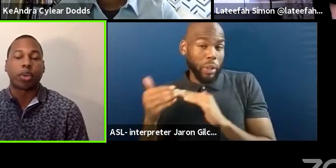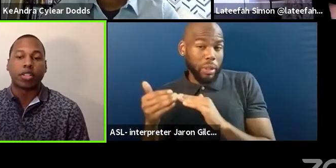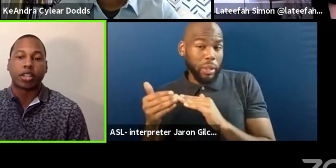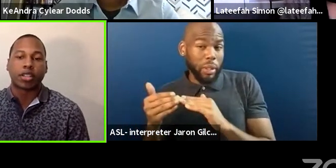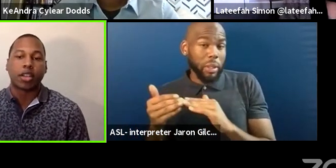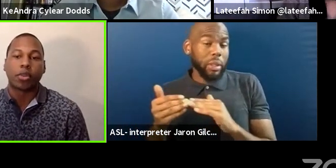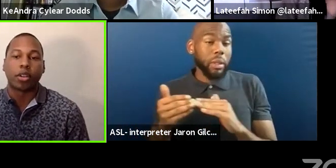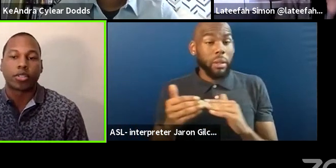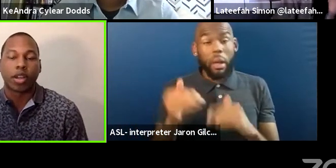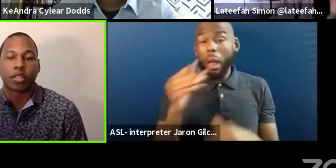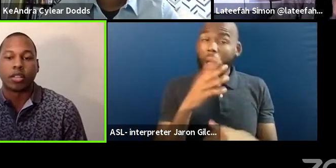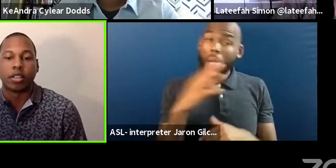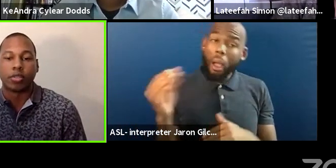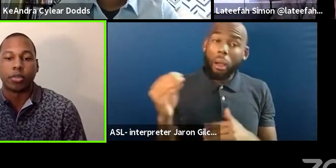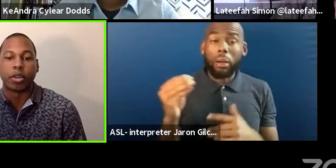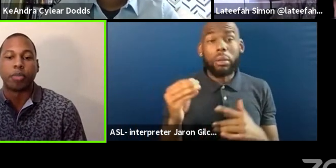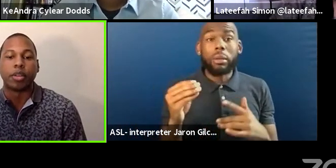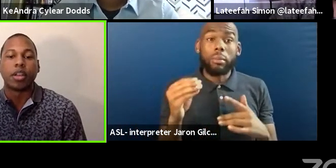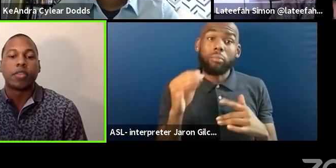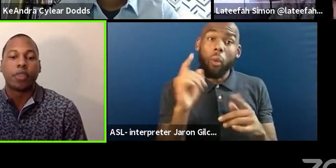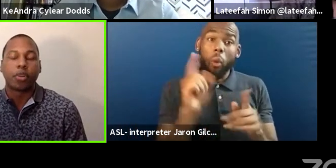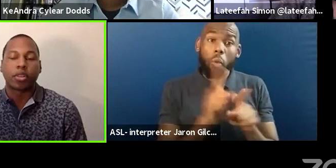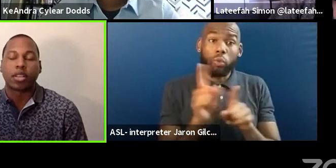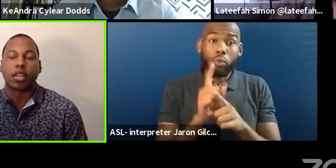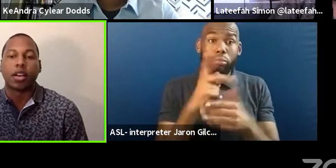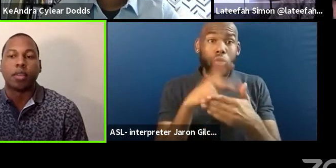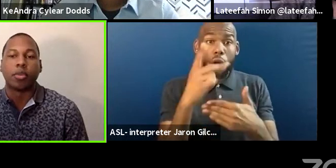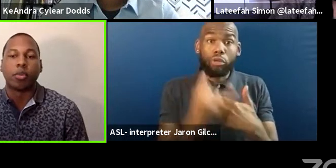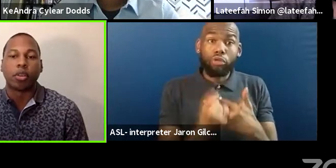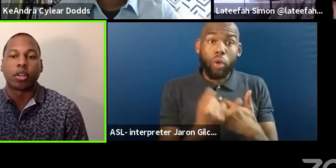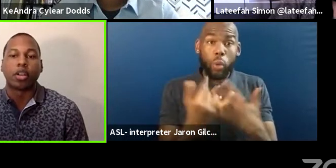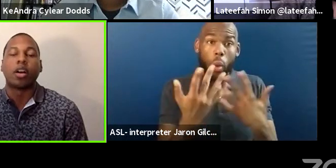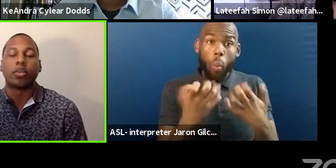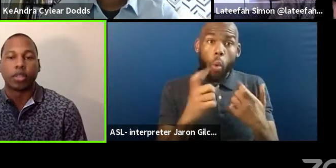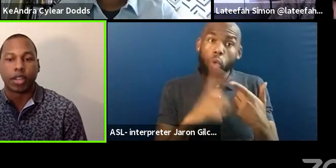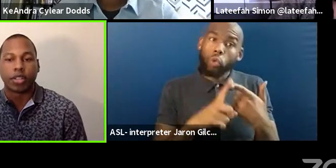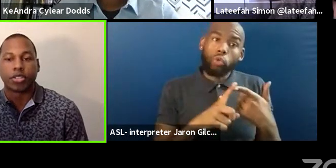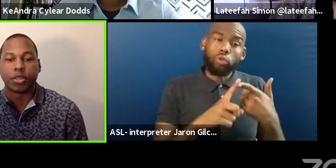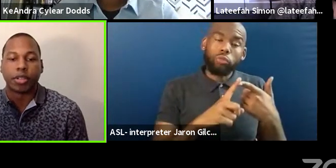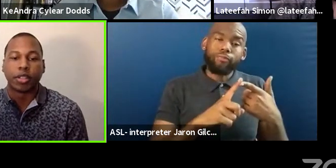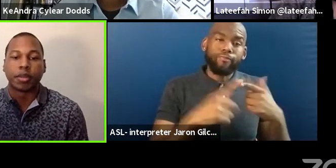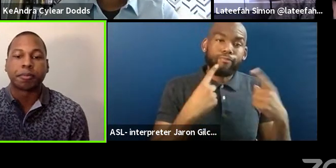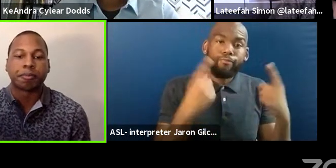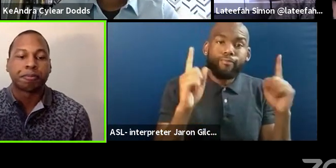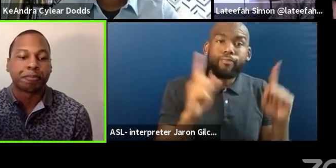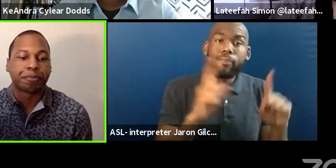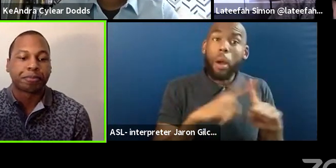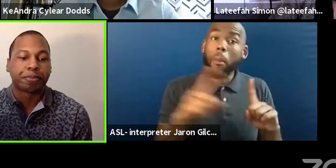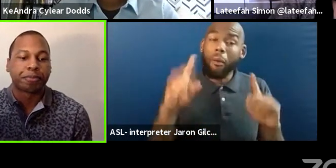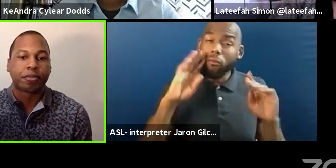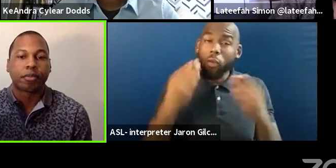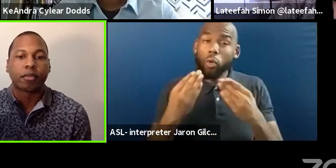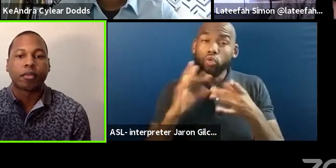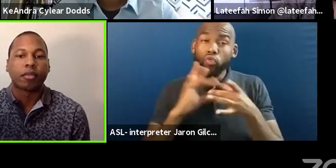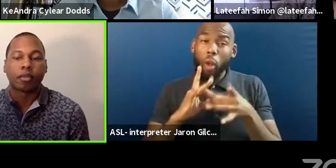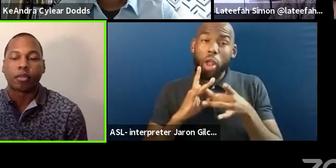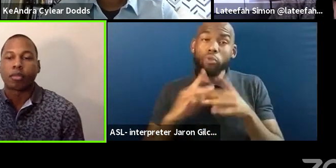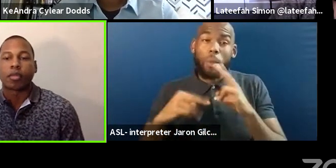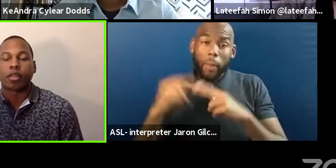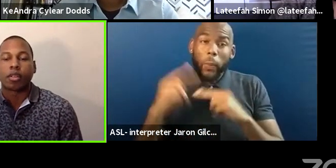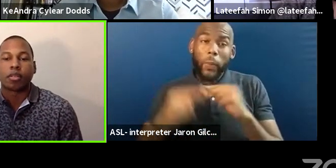relate to projects that we are trying to deliver upon, but focusing the work on relationship building.